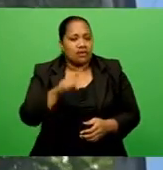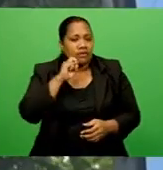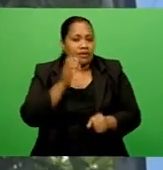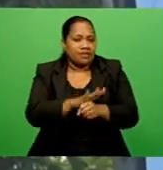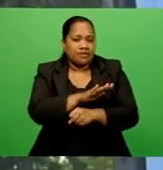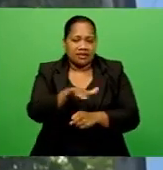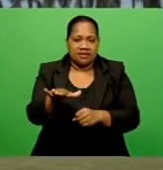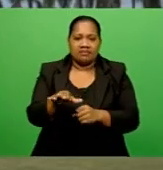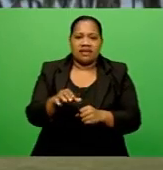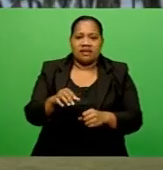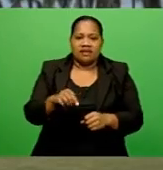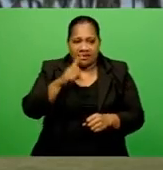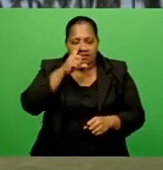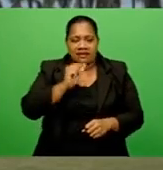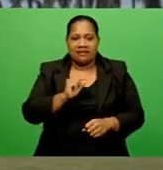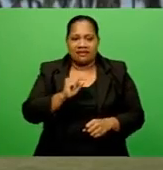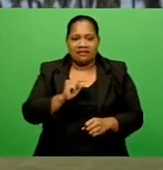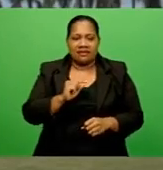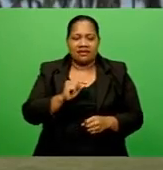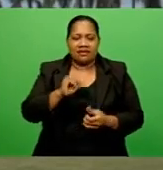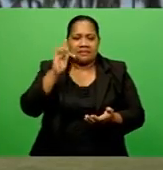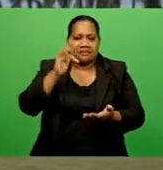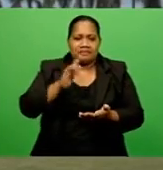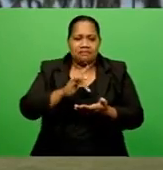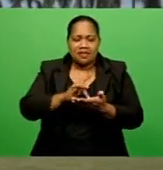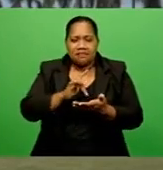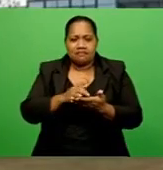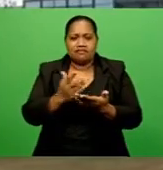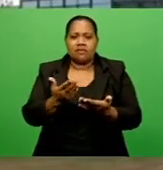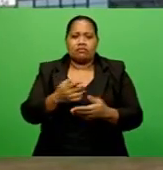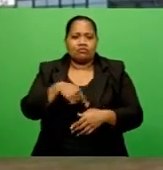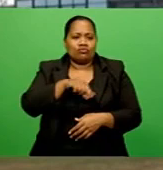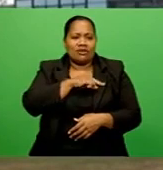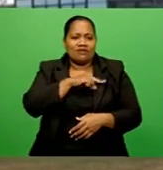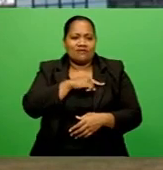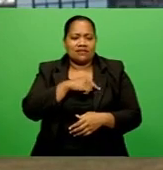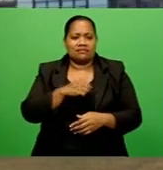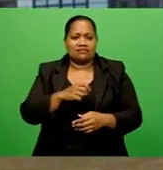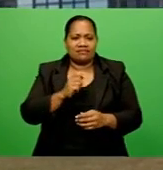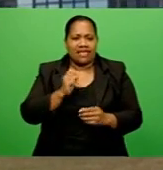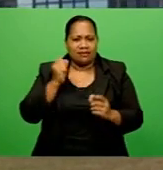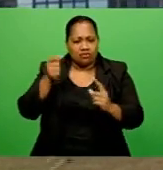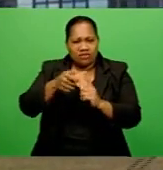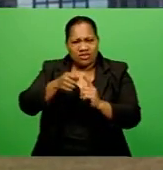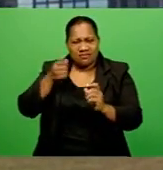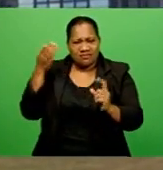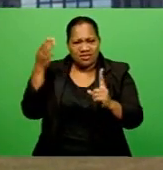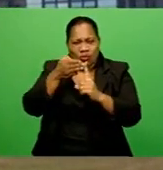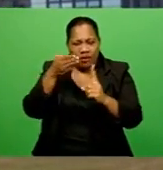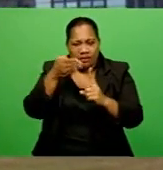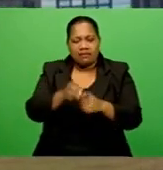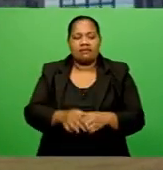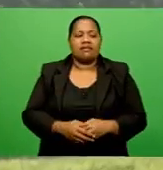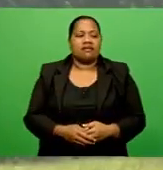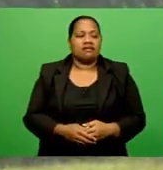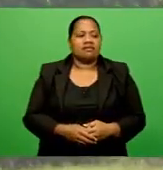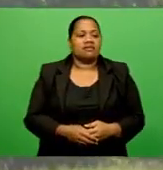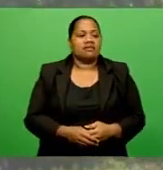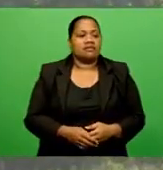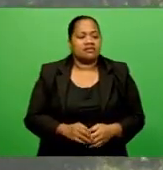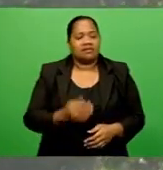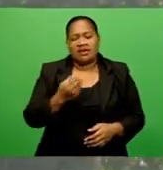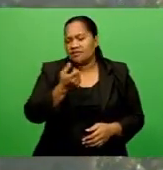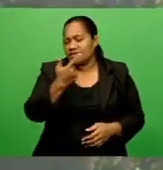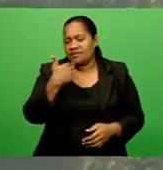shoot minimum qualifying scores for the Olympics. Archers will need to gain 640 points in 720